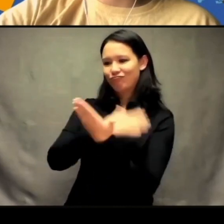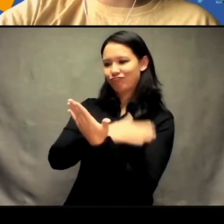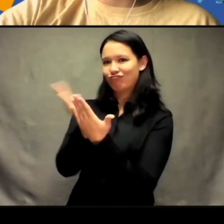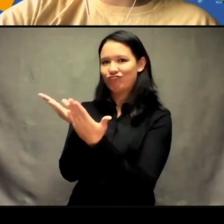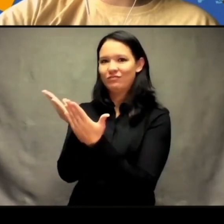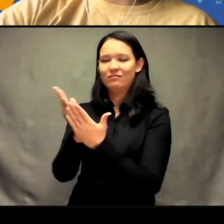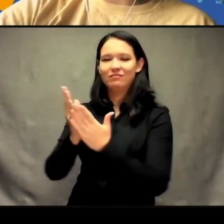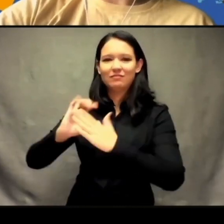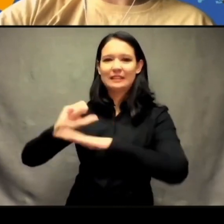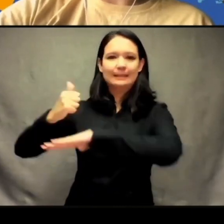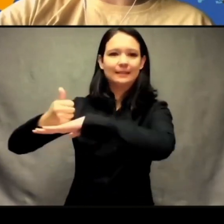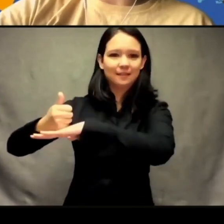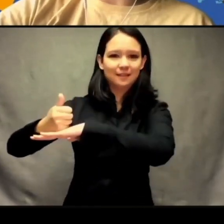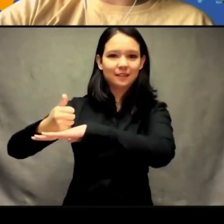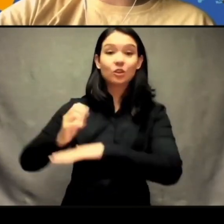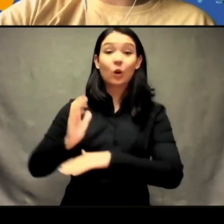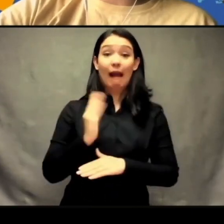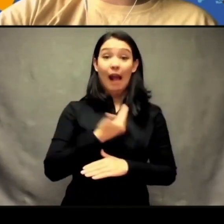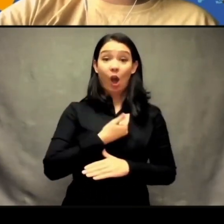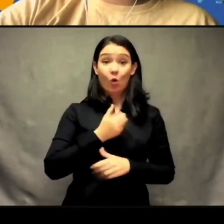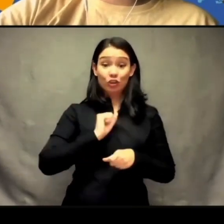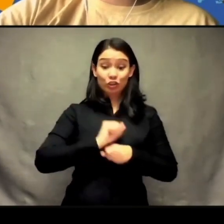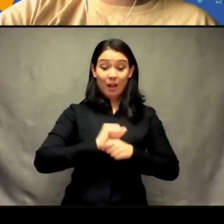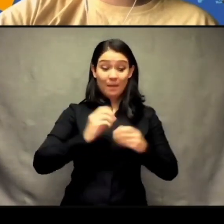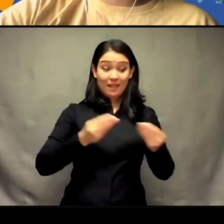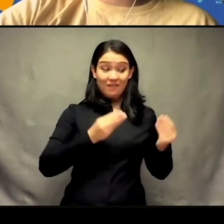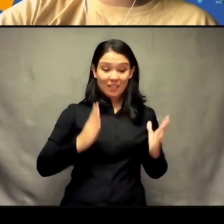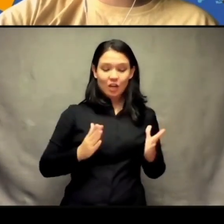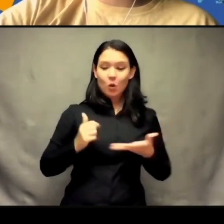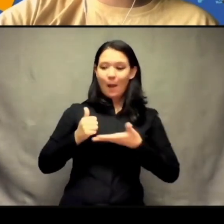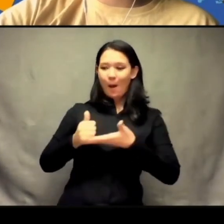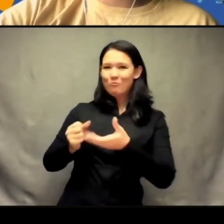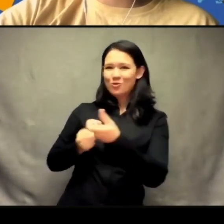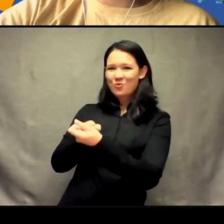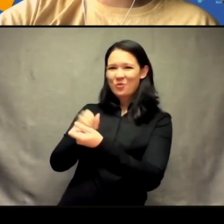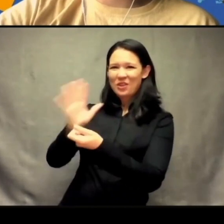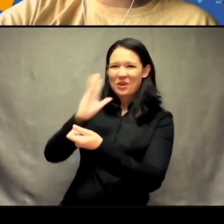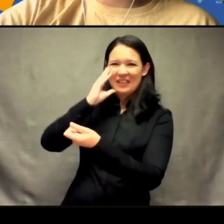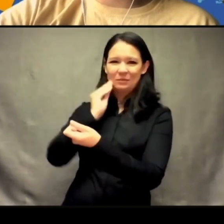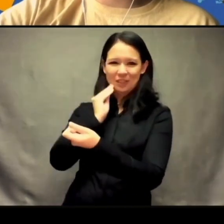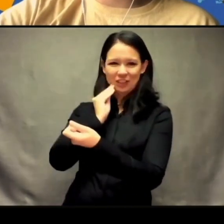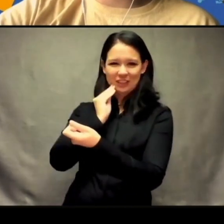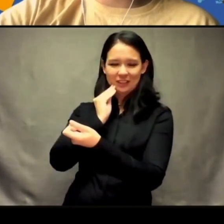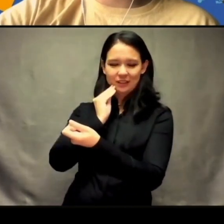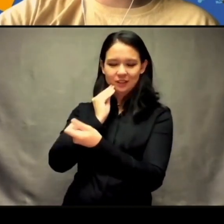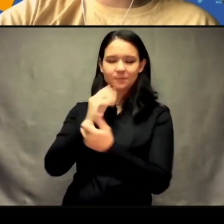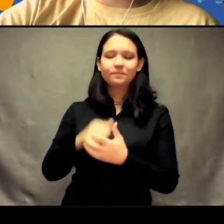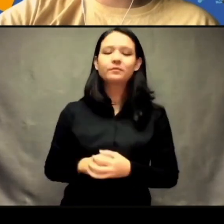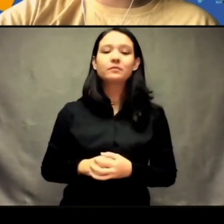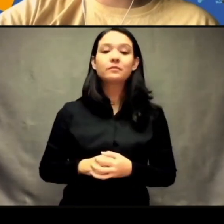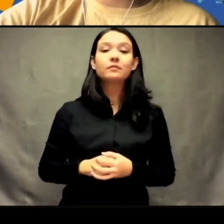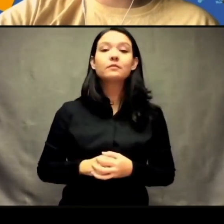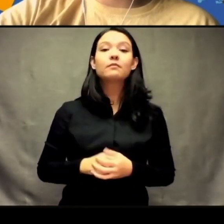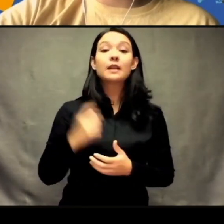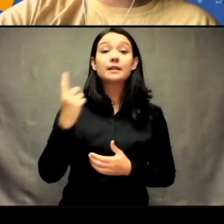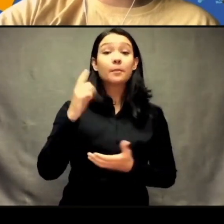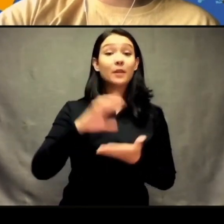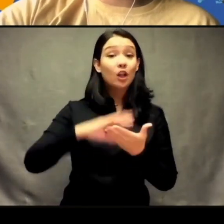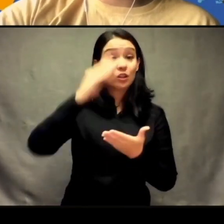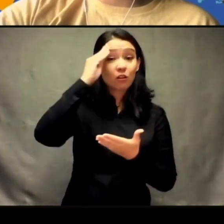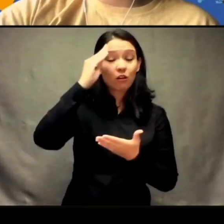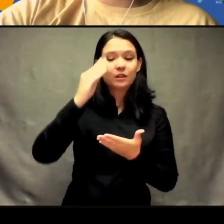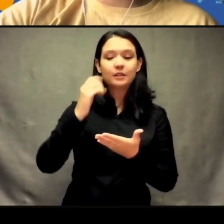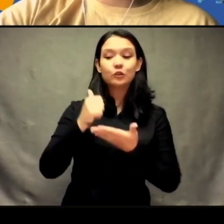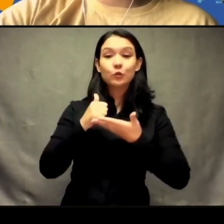our job as facilitators is to support them through the experience. And one thing that we've learned that really helps to